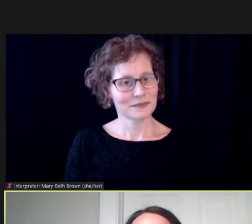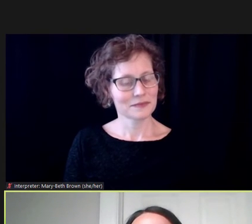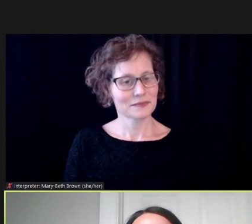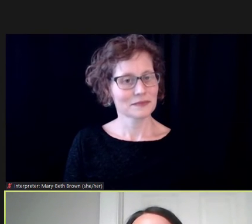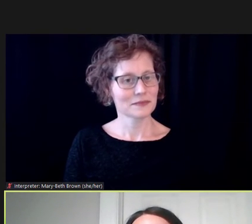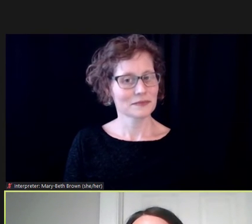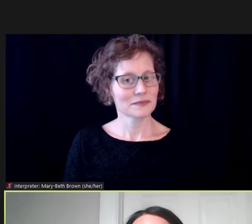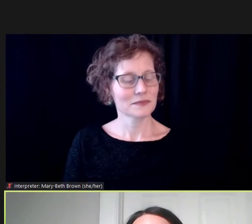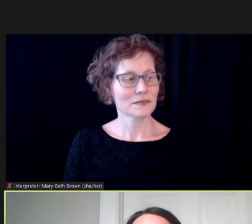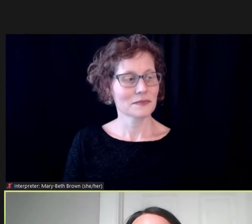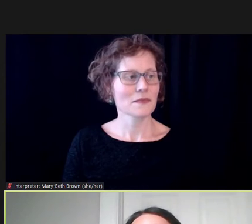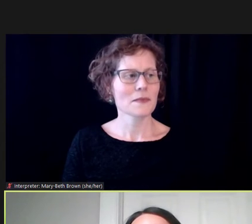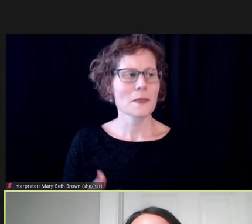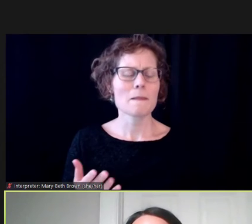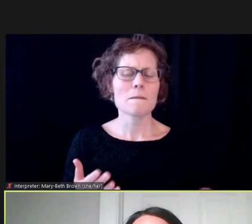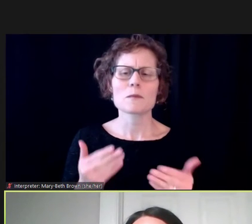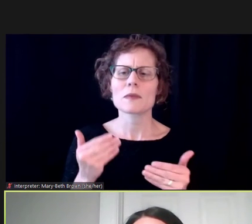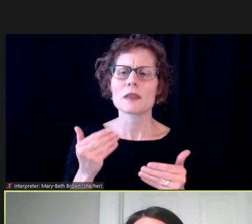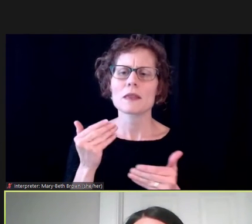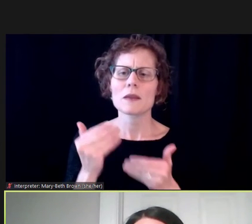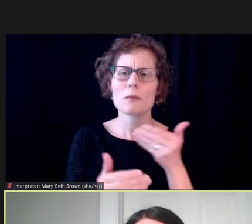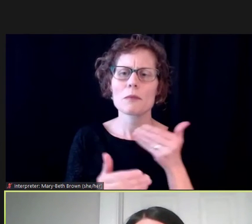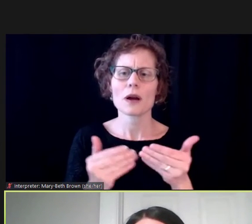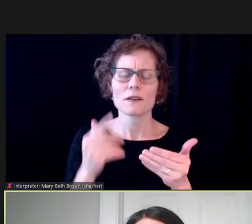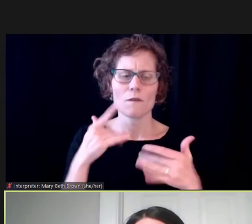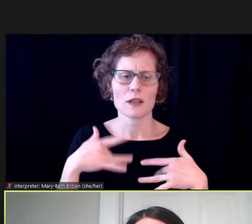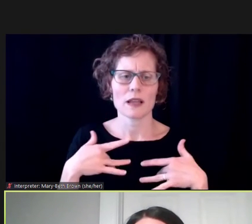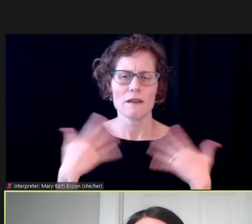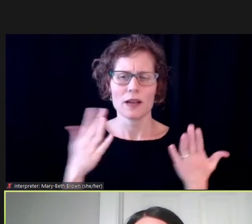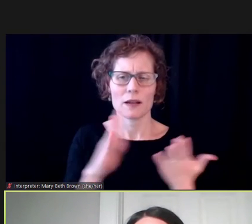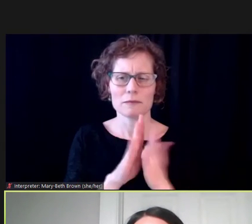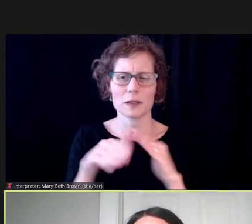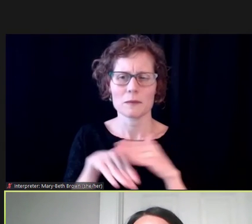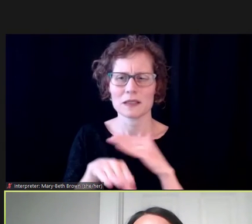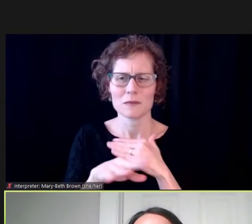What does the process for making events accessible look like?